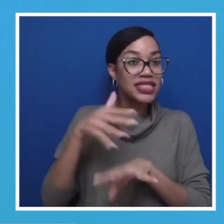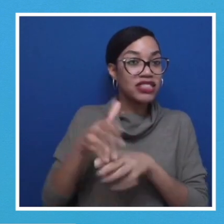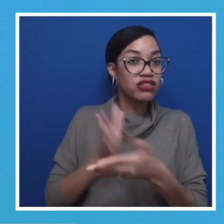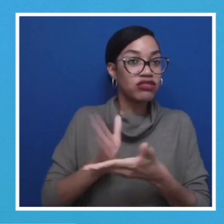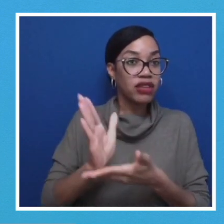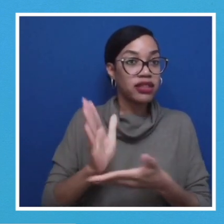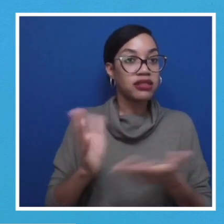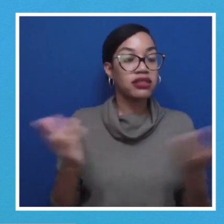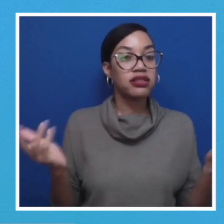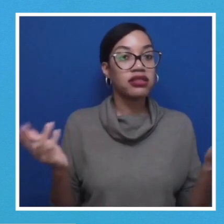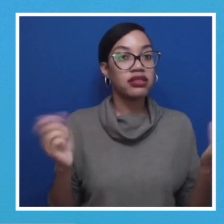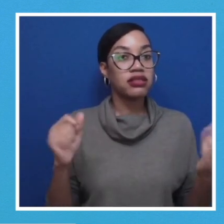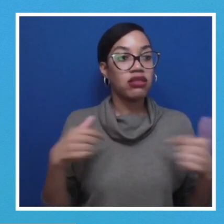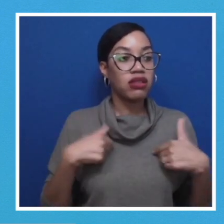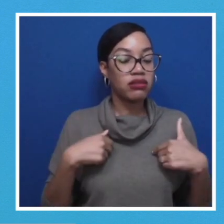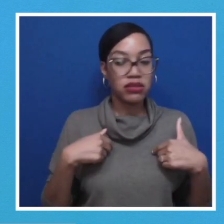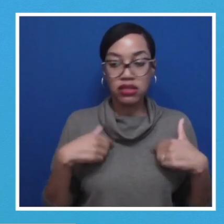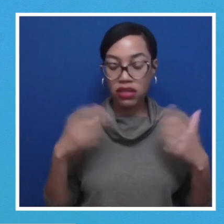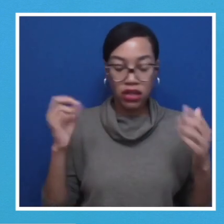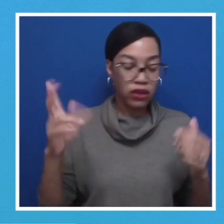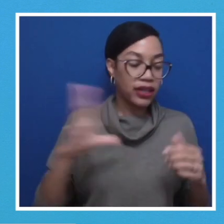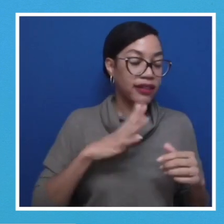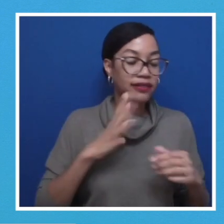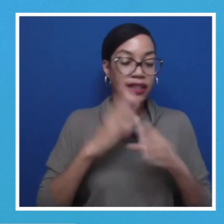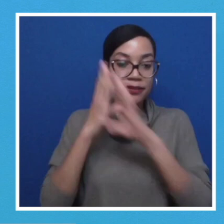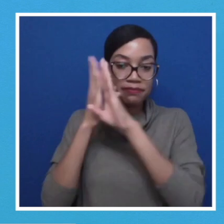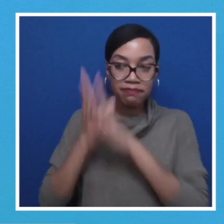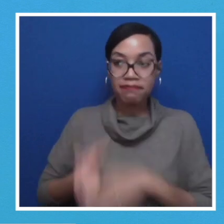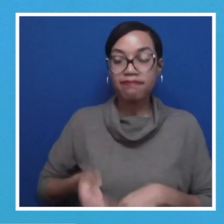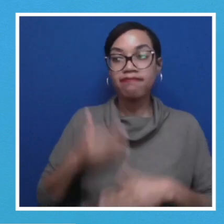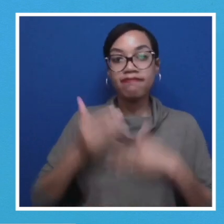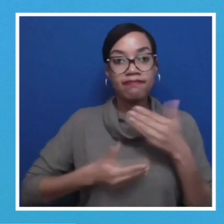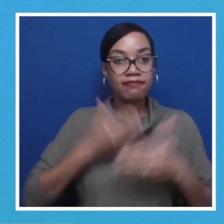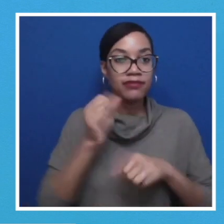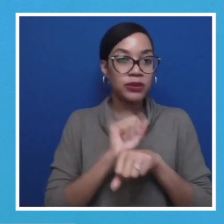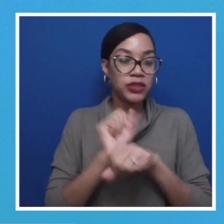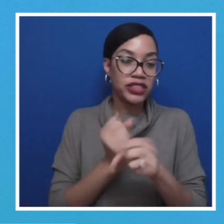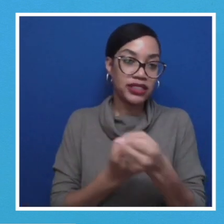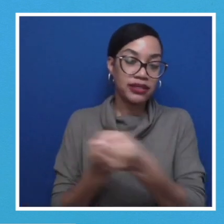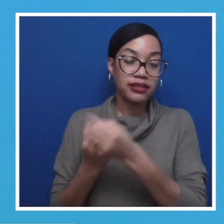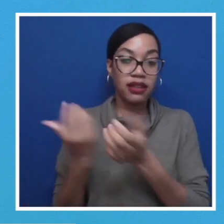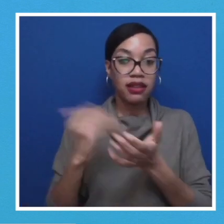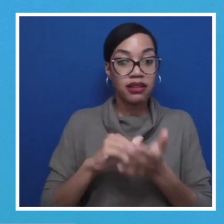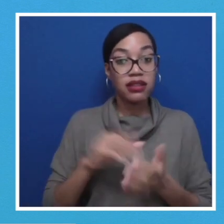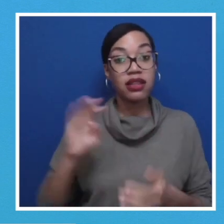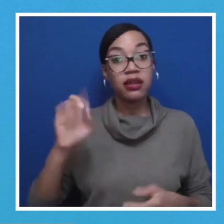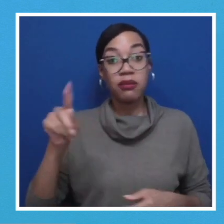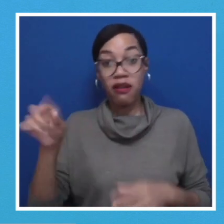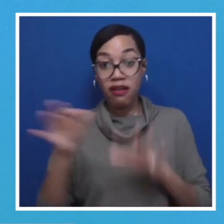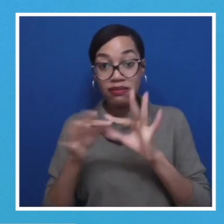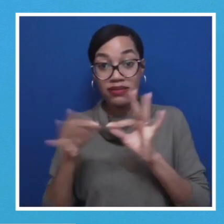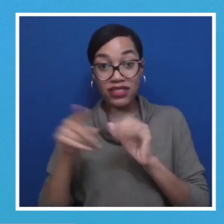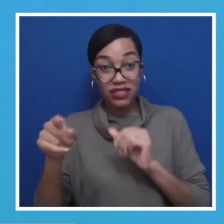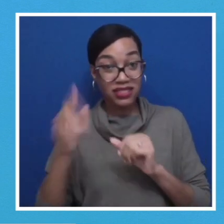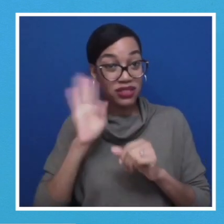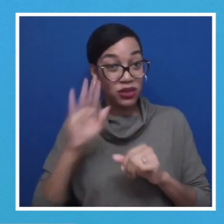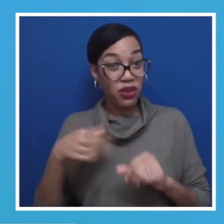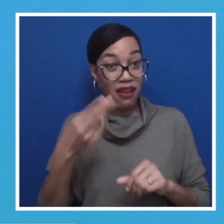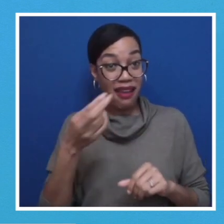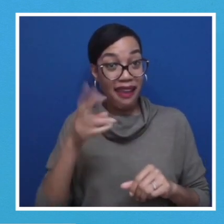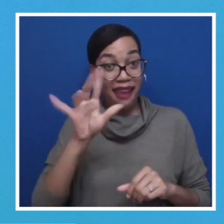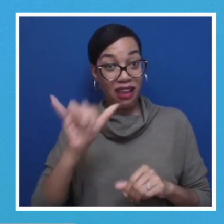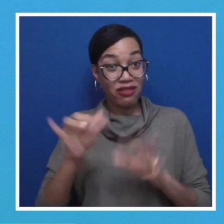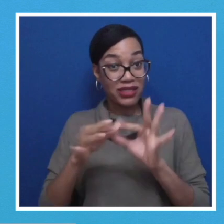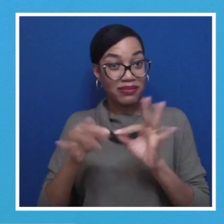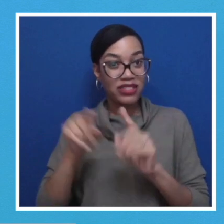So I'm like, okay, I'm back. And like to your point, to Mark's point about Belafonte saying, you'll know when the time is, like,